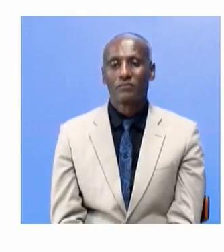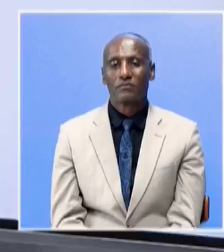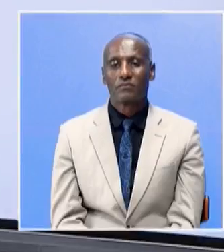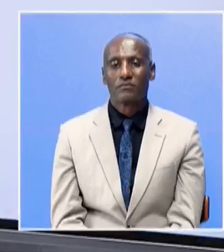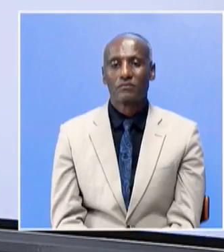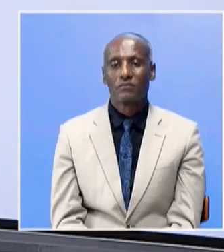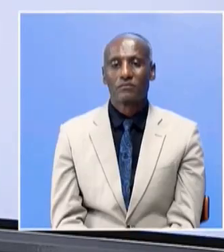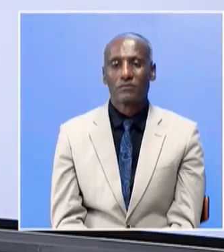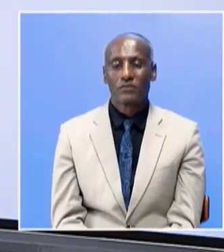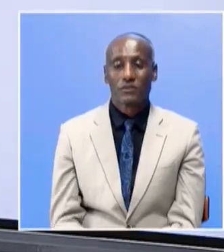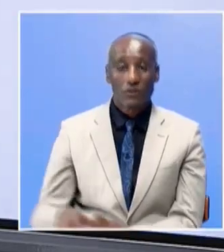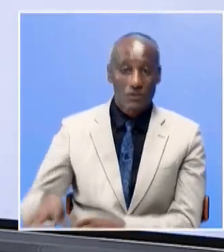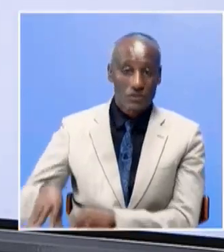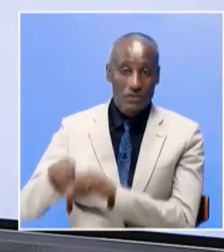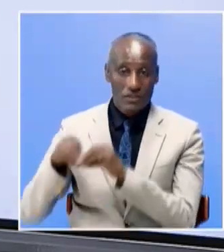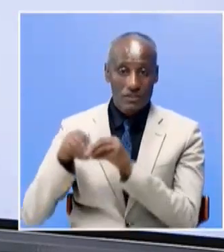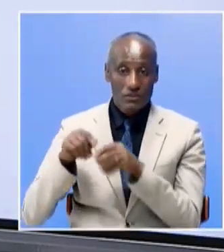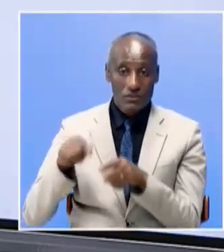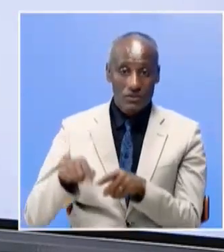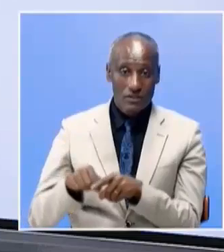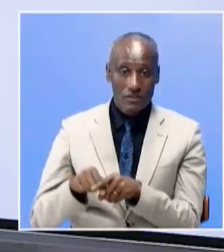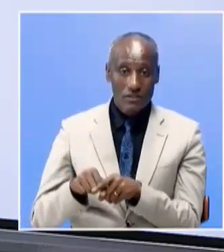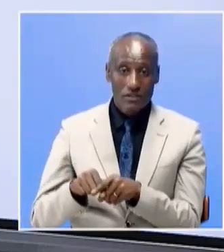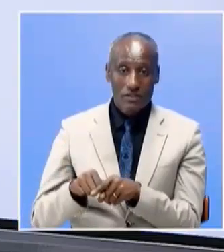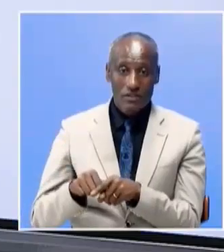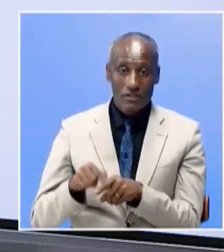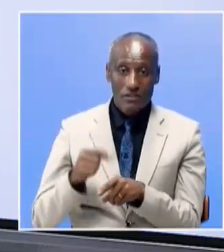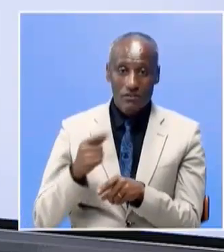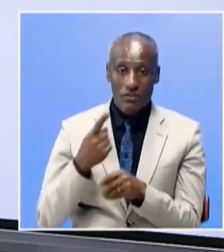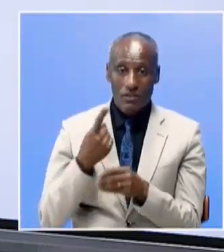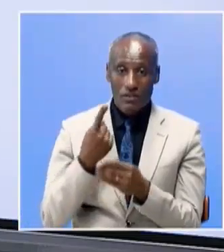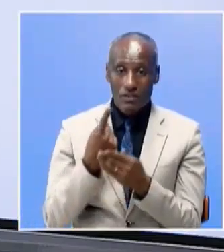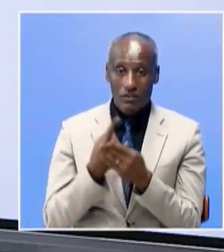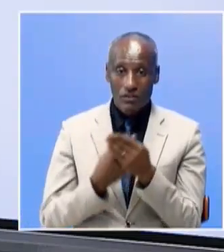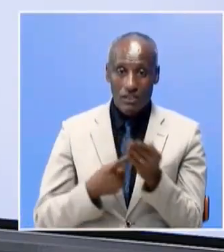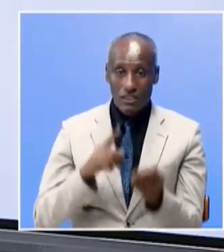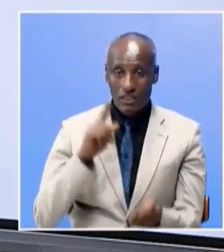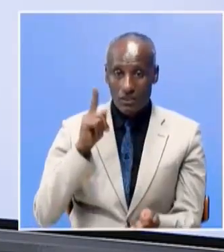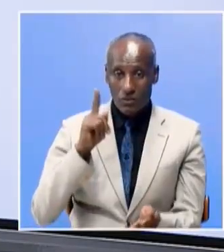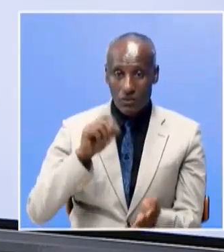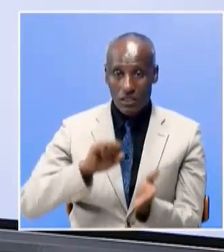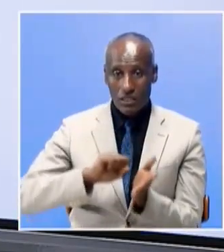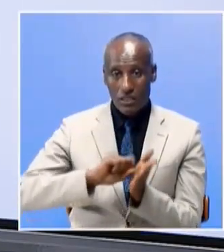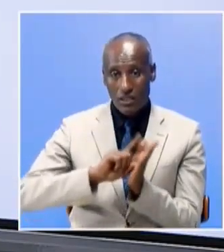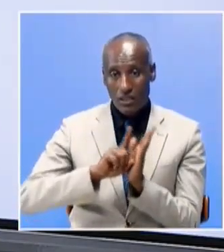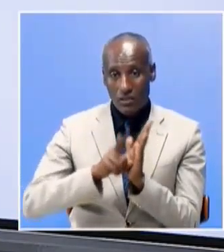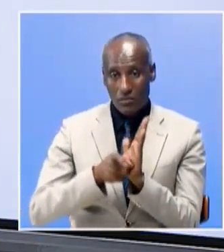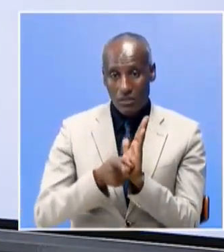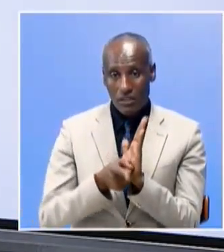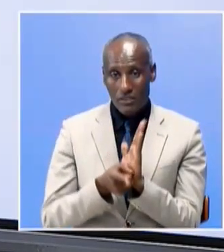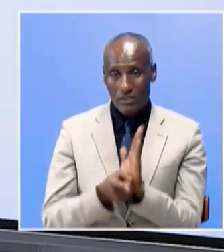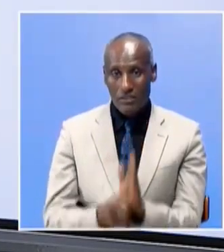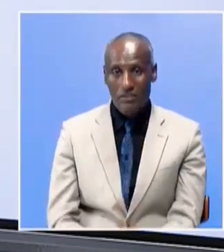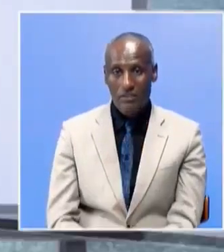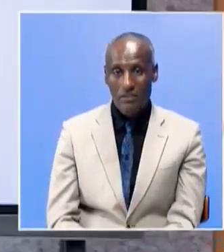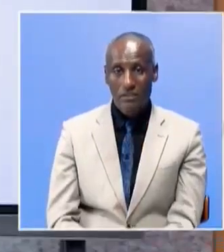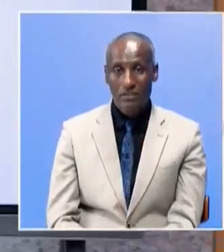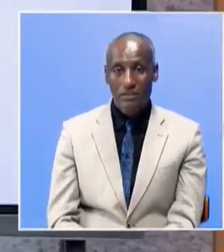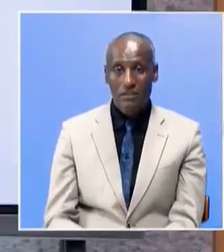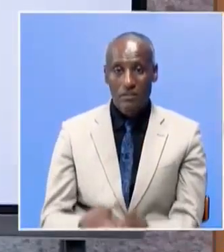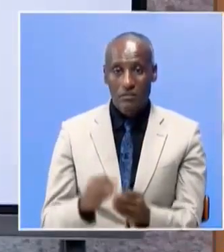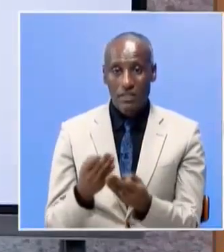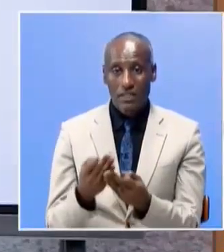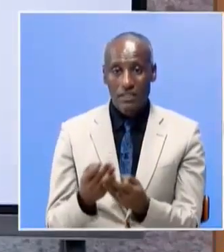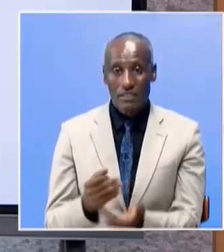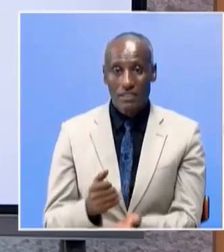So students, to do this one, you have only 1 minute. Students' parents, I